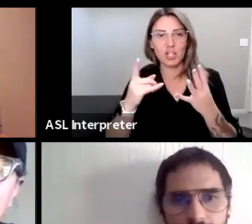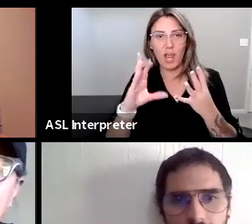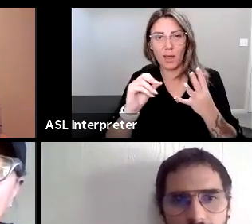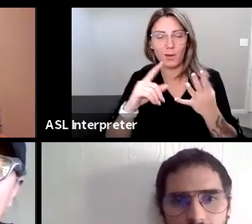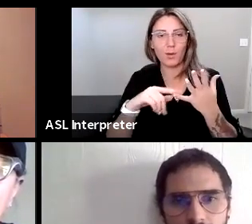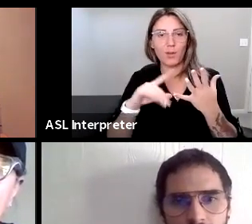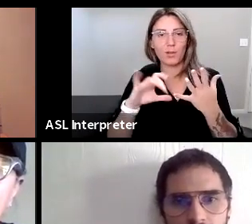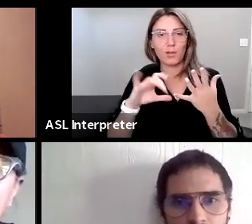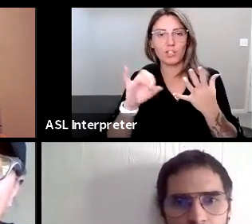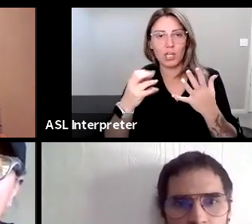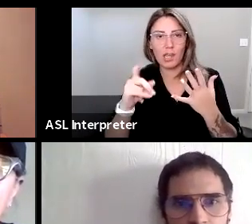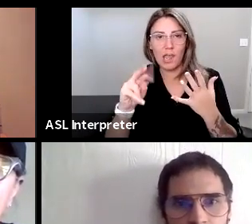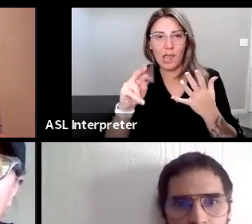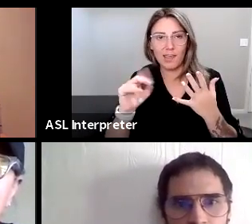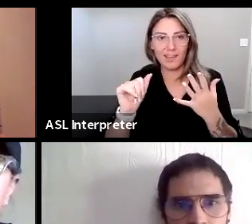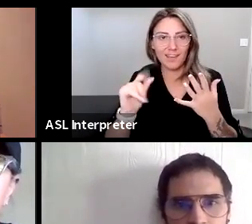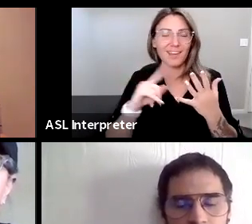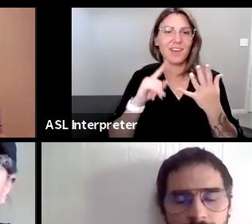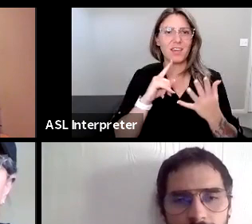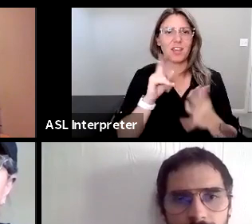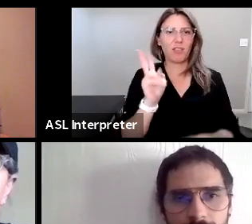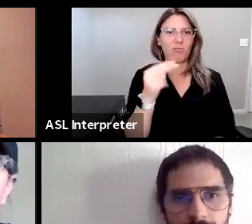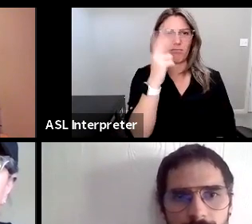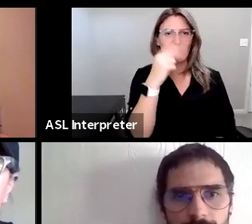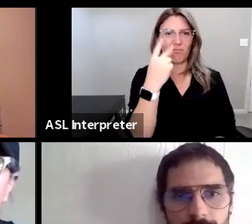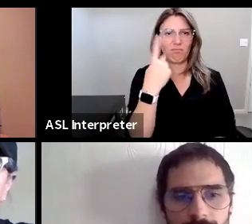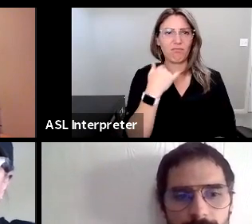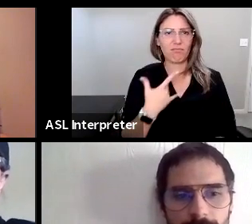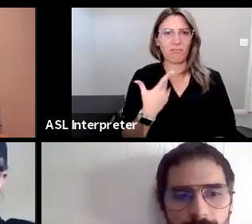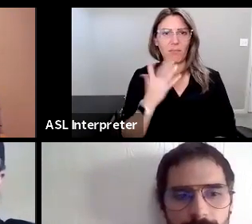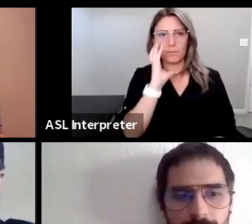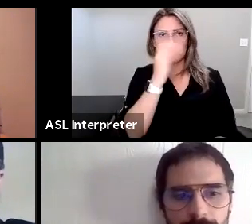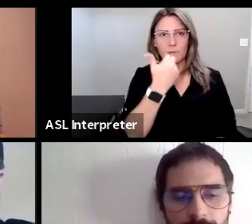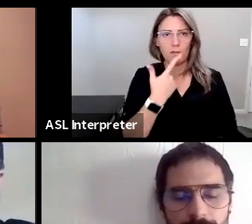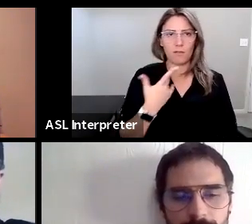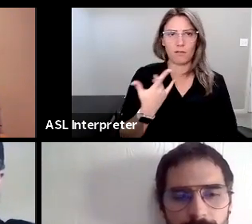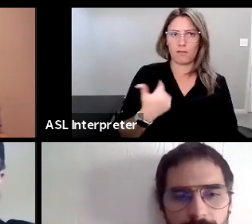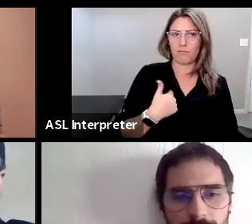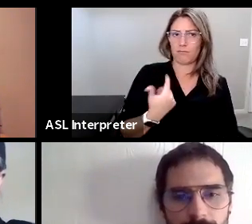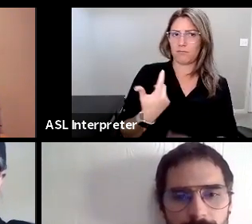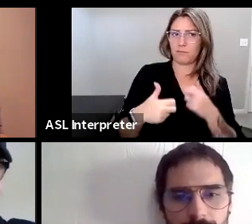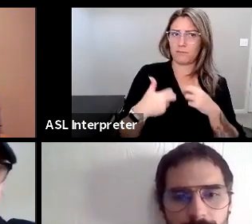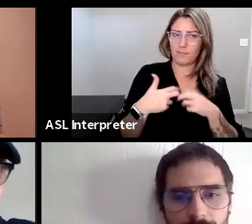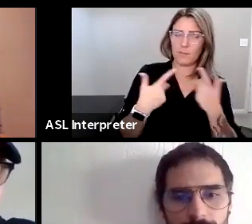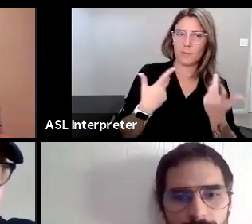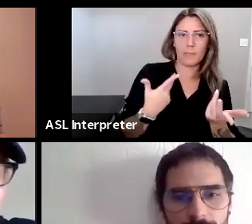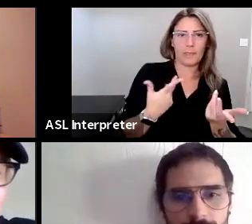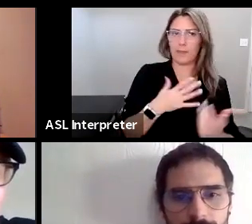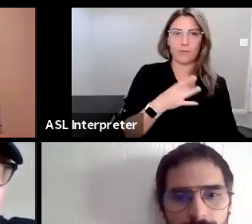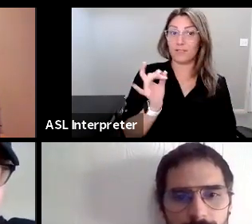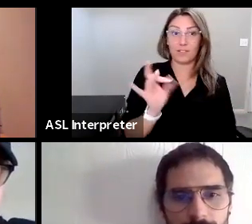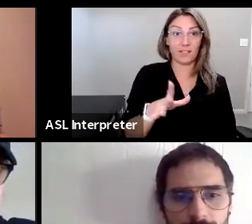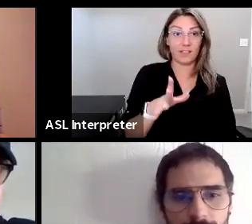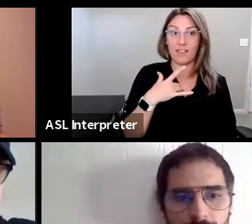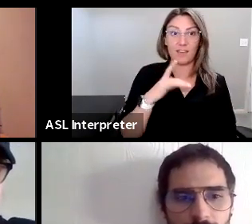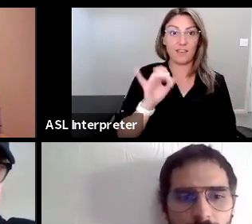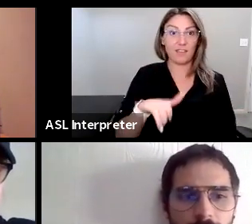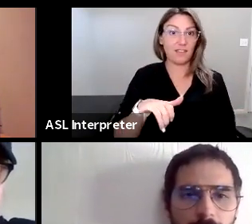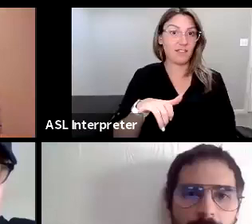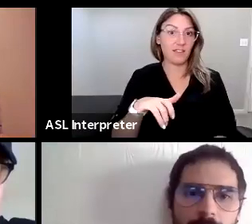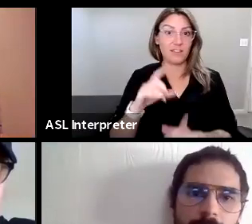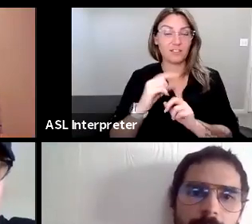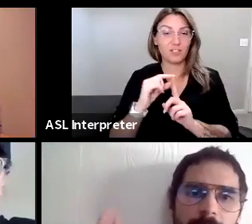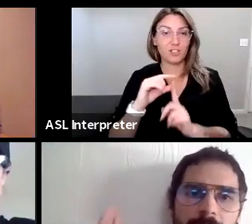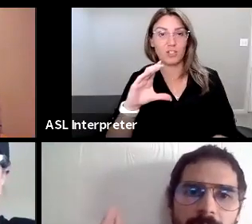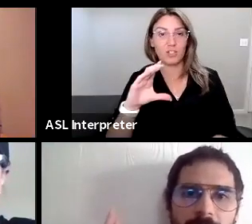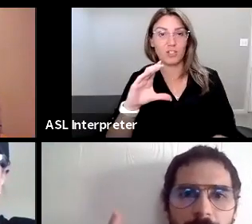like, I was weird and like I had a problem. And they really didn't like the term Chicano, Chicana,